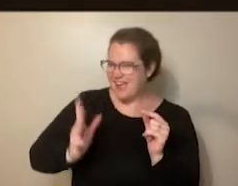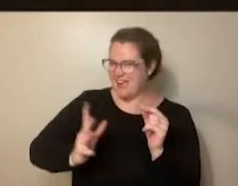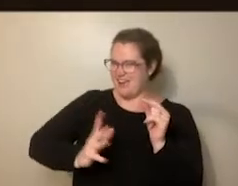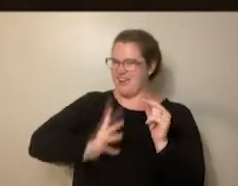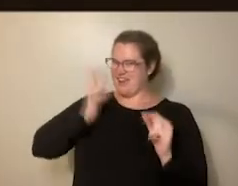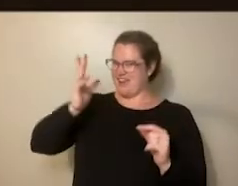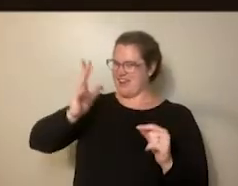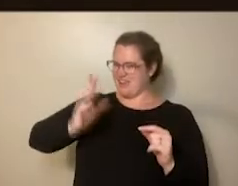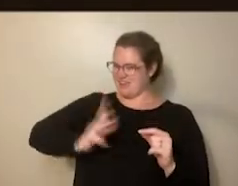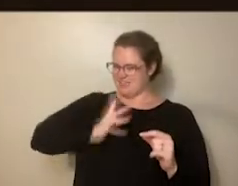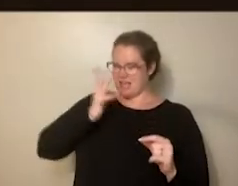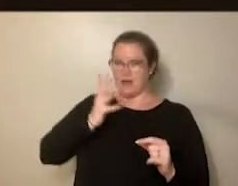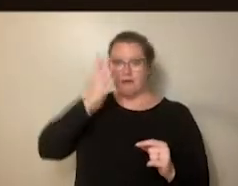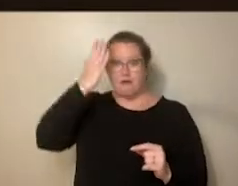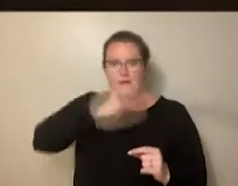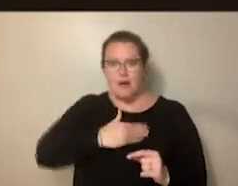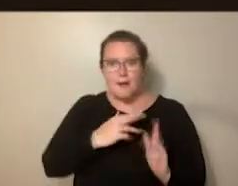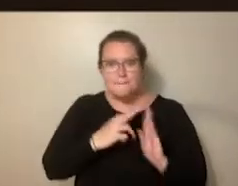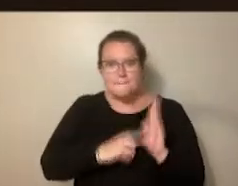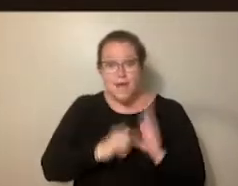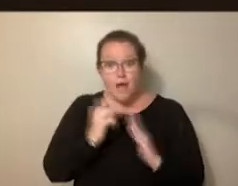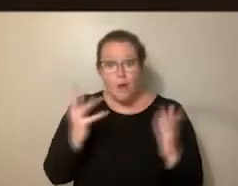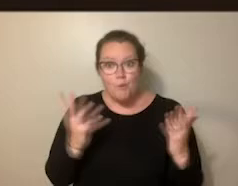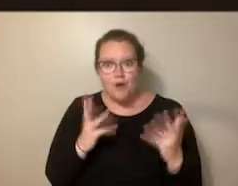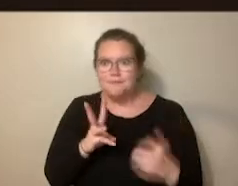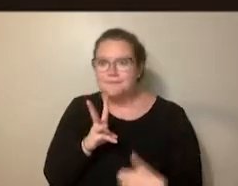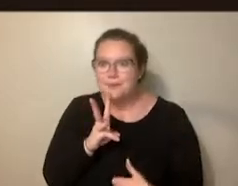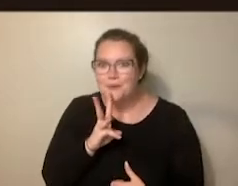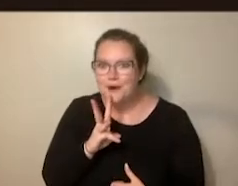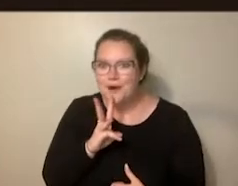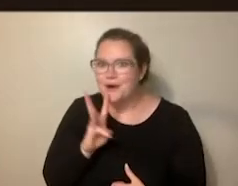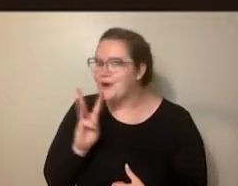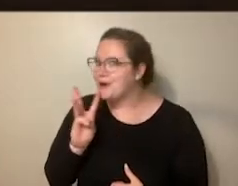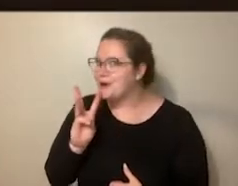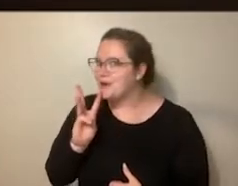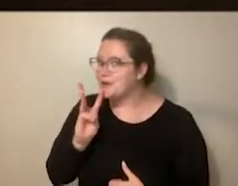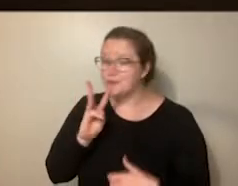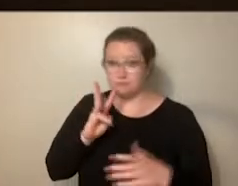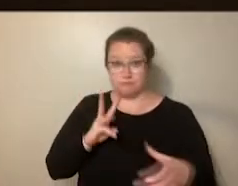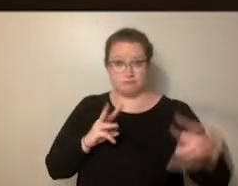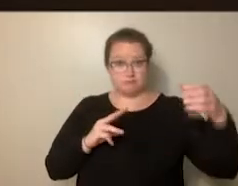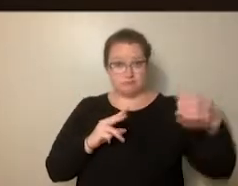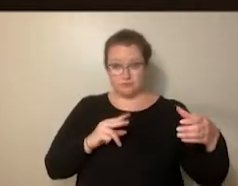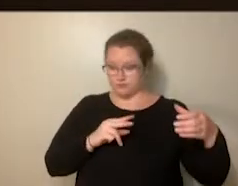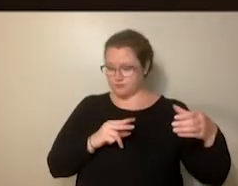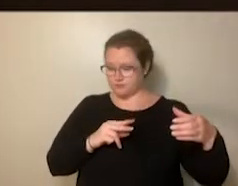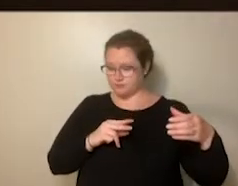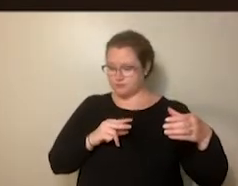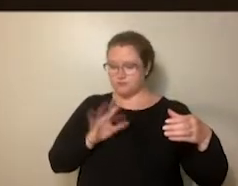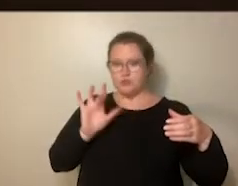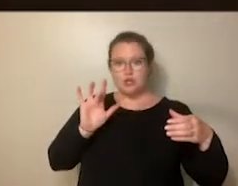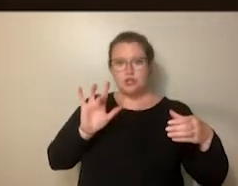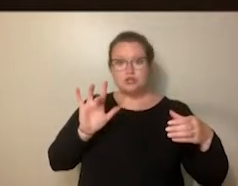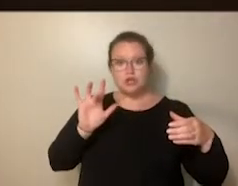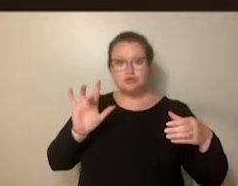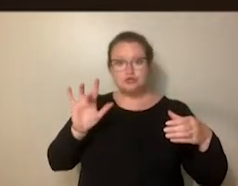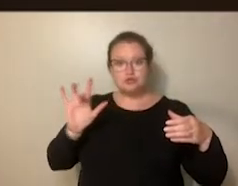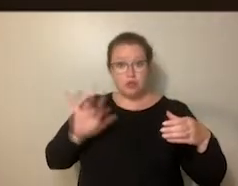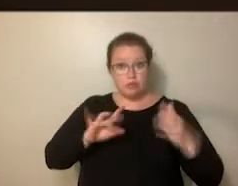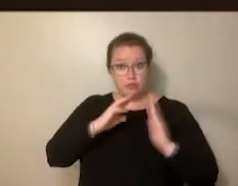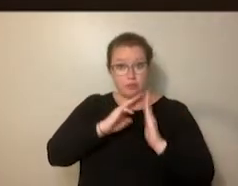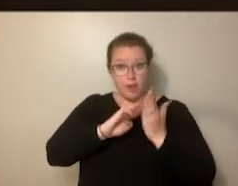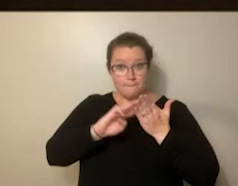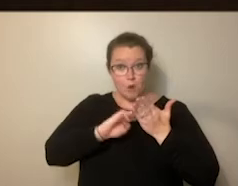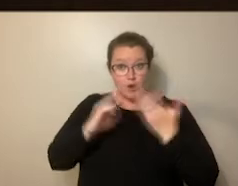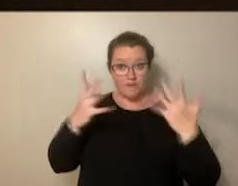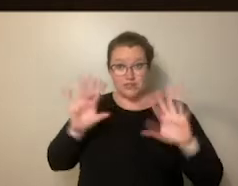schmancy invisible paint, water. And I'm just going to take that water and touch the marker with it.